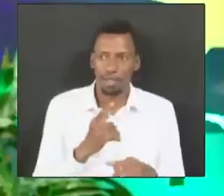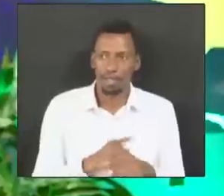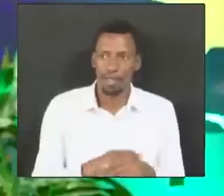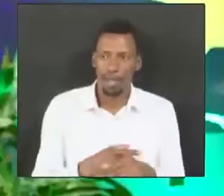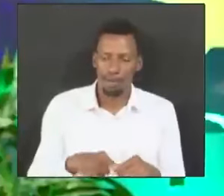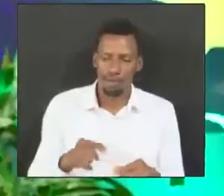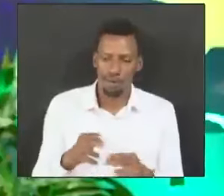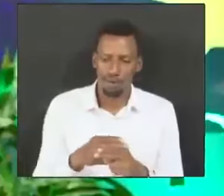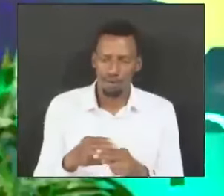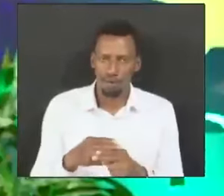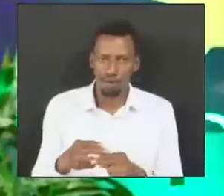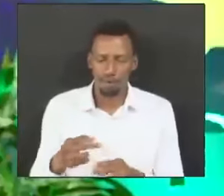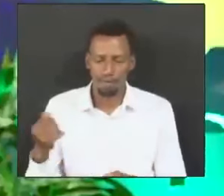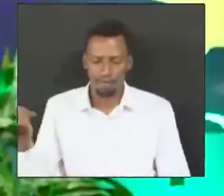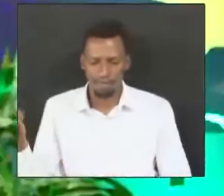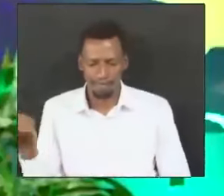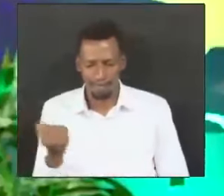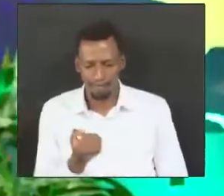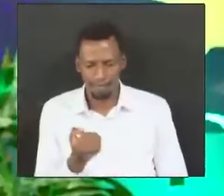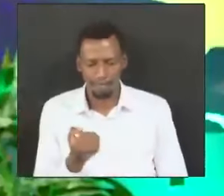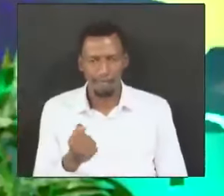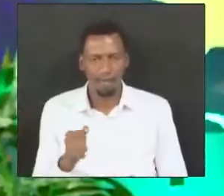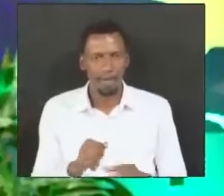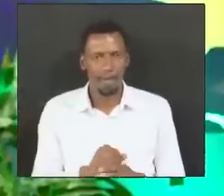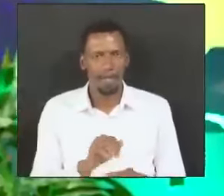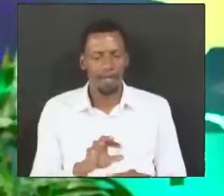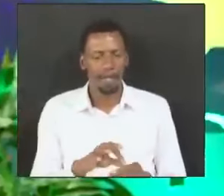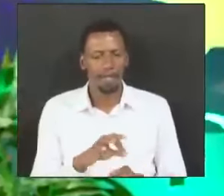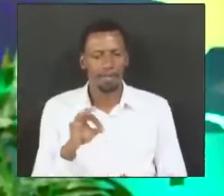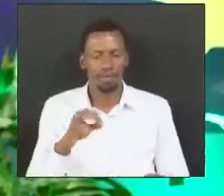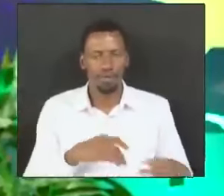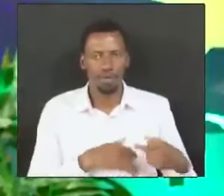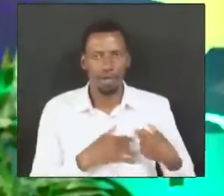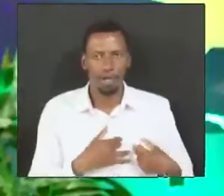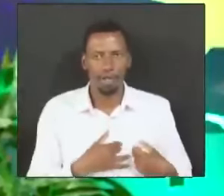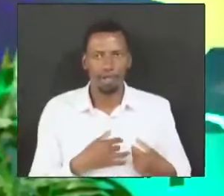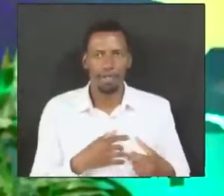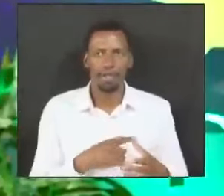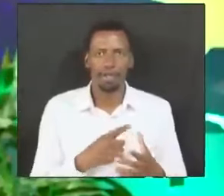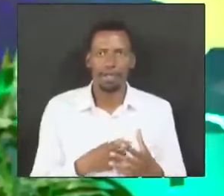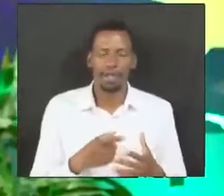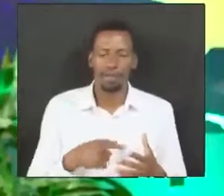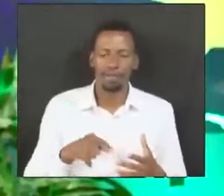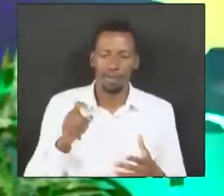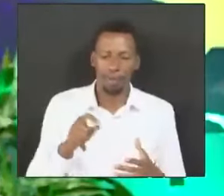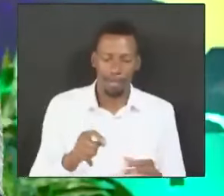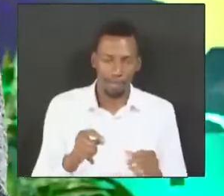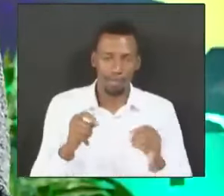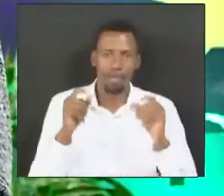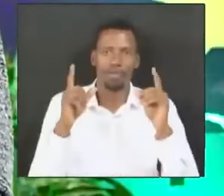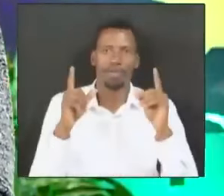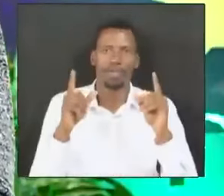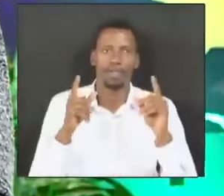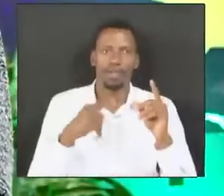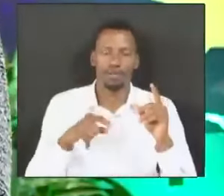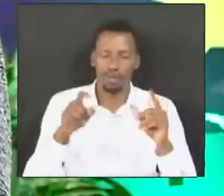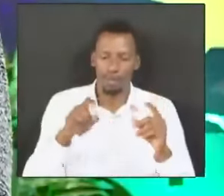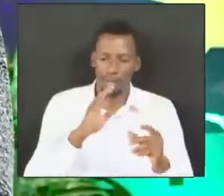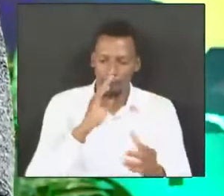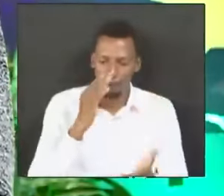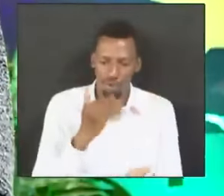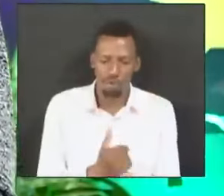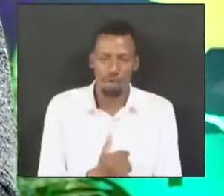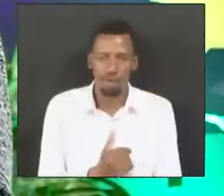the dagger into their spiritual hearts, then we must be awakened and we must be stopped